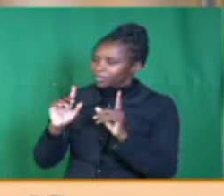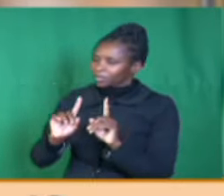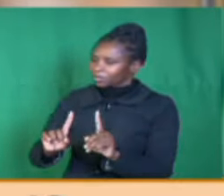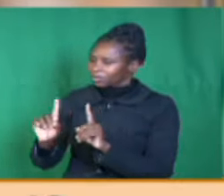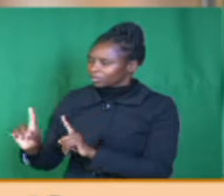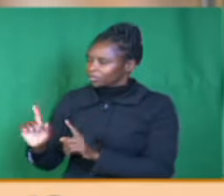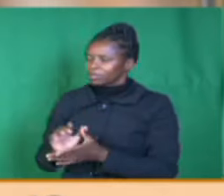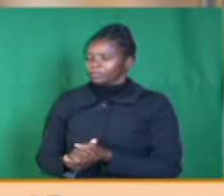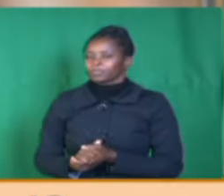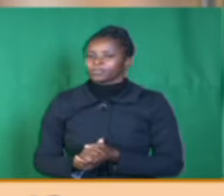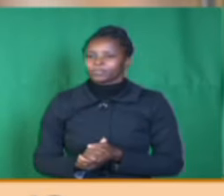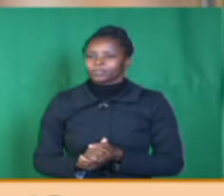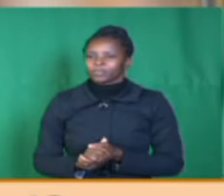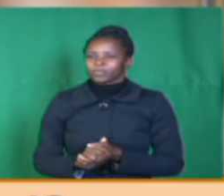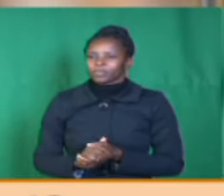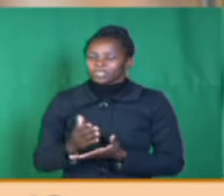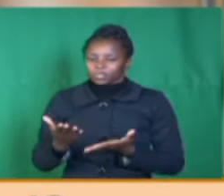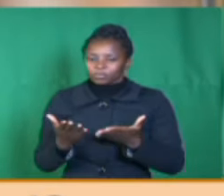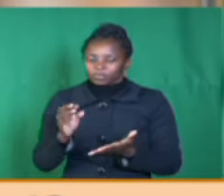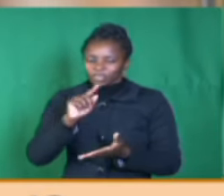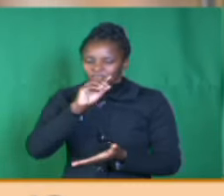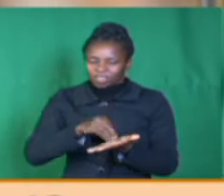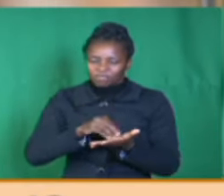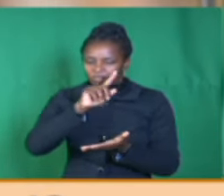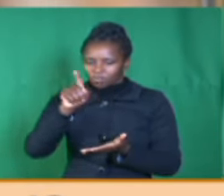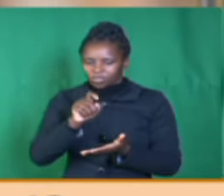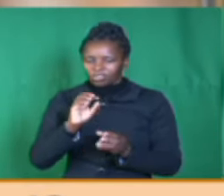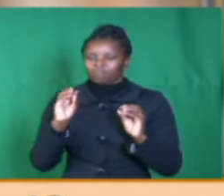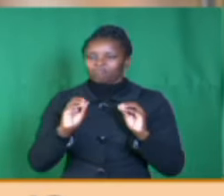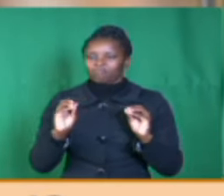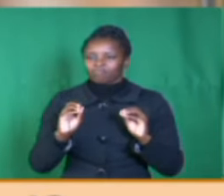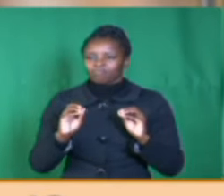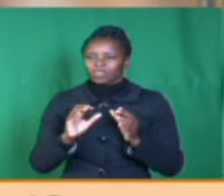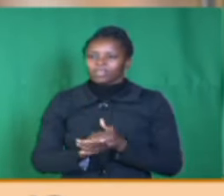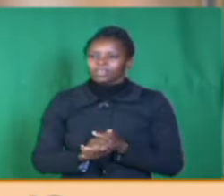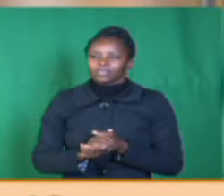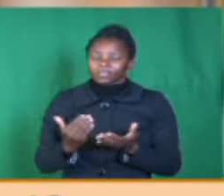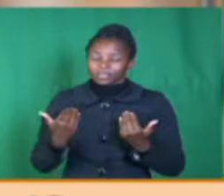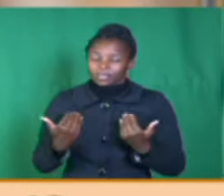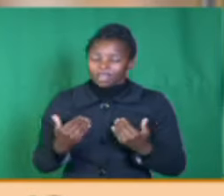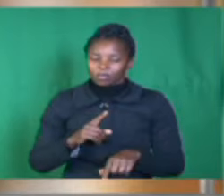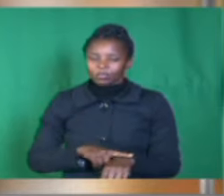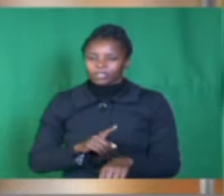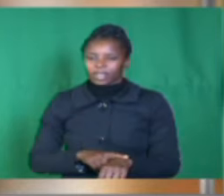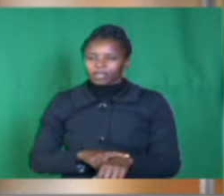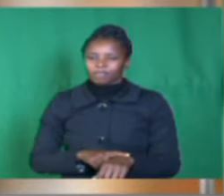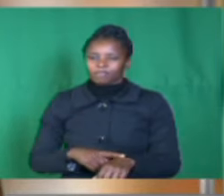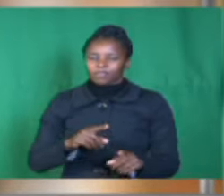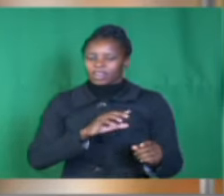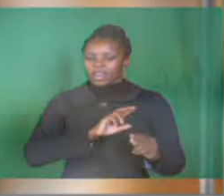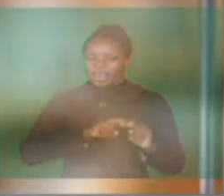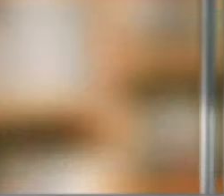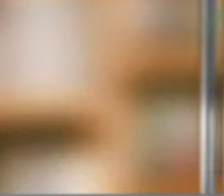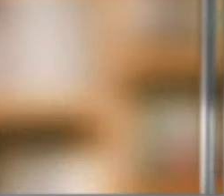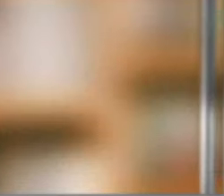no questions, so without wasting any time, please can Nogwazi come up next with the next teacher.